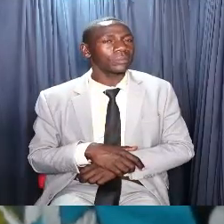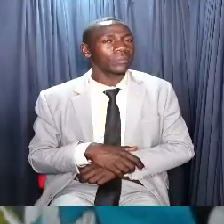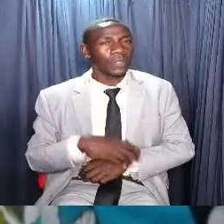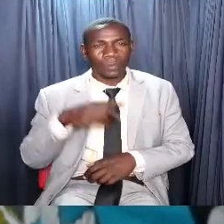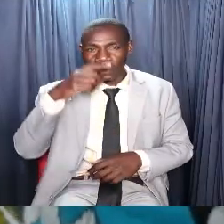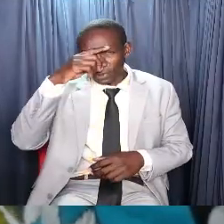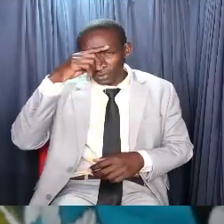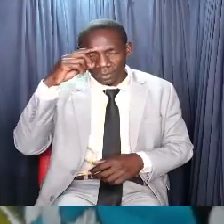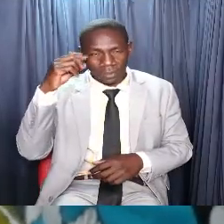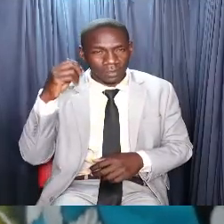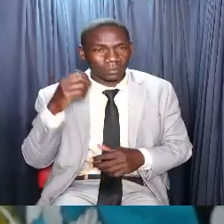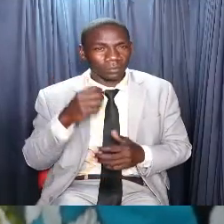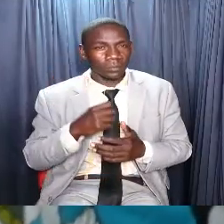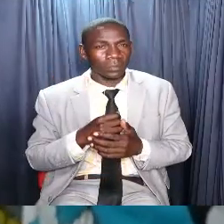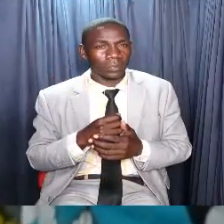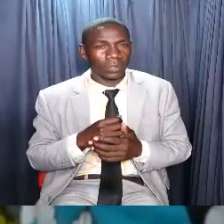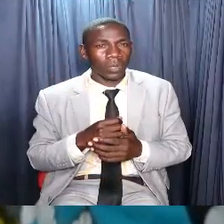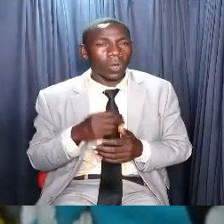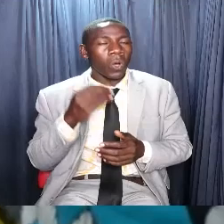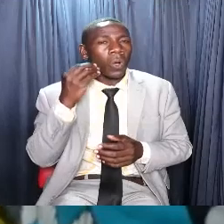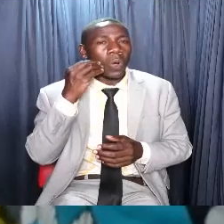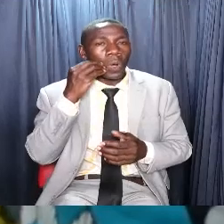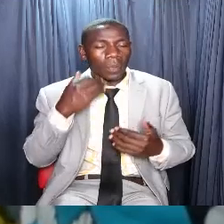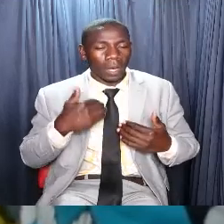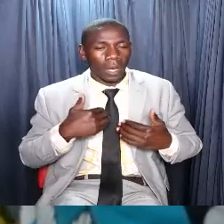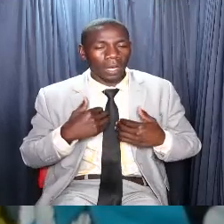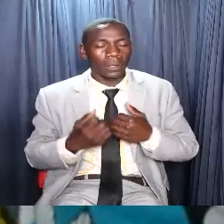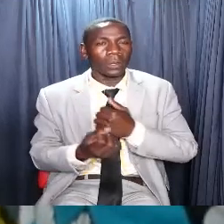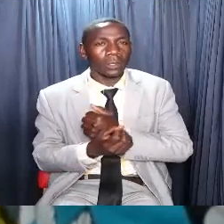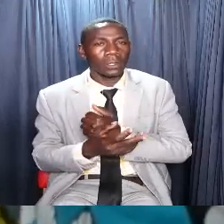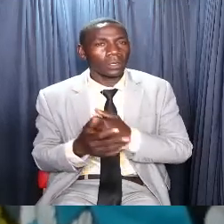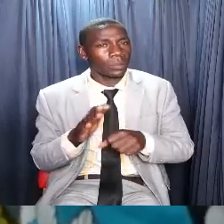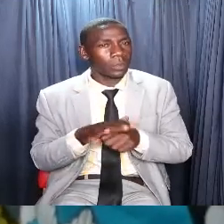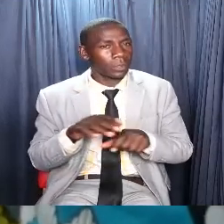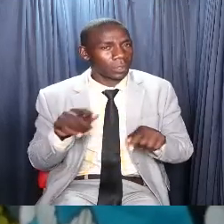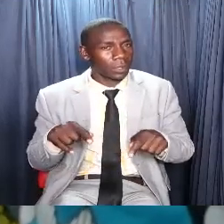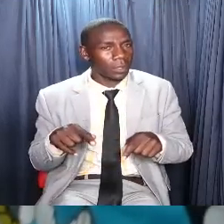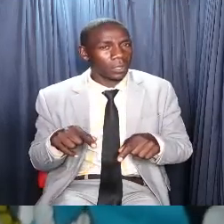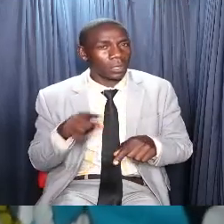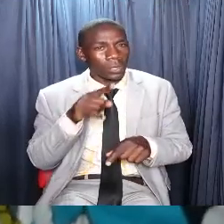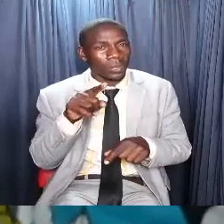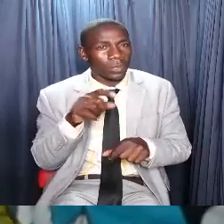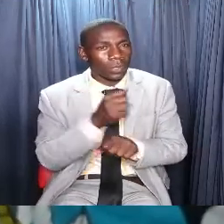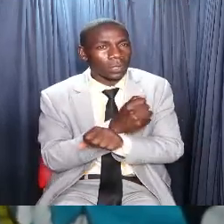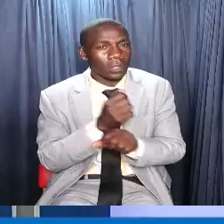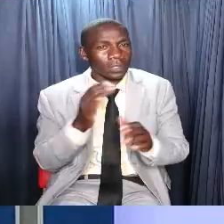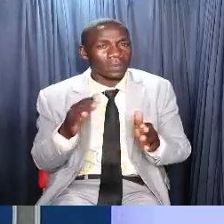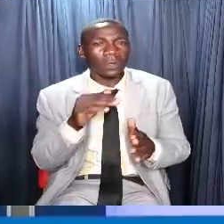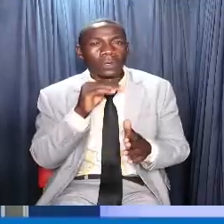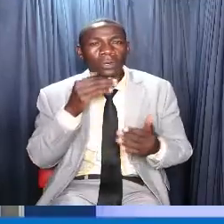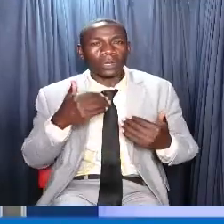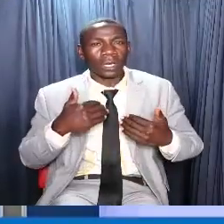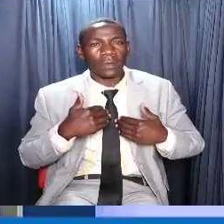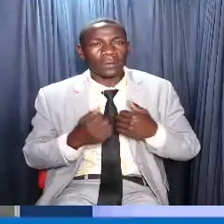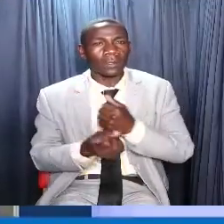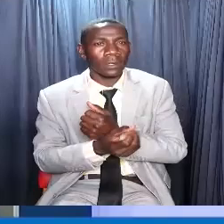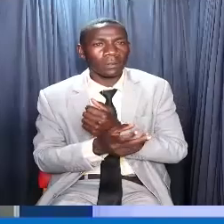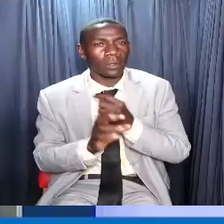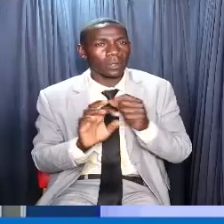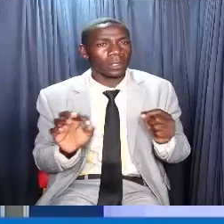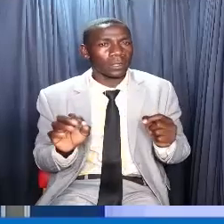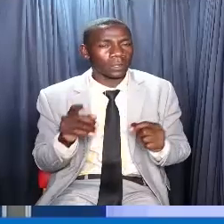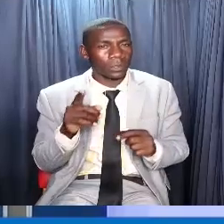Mana, because muji umekuwa na mashauri. A home has a counseling now. Wewe mongofu sie na mashauri. Now for you who is saved, no